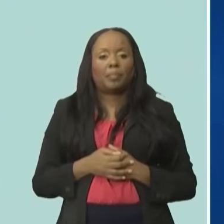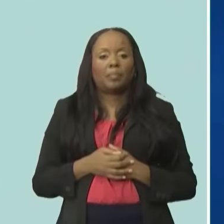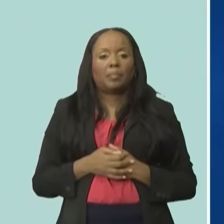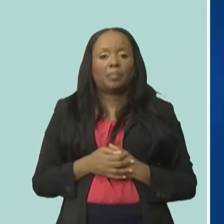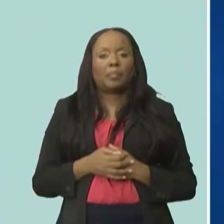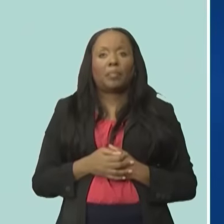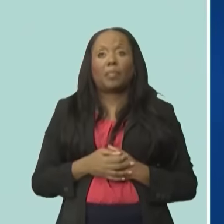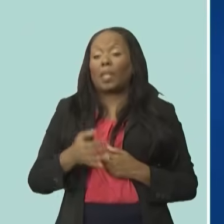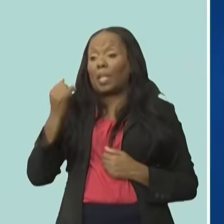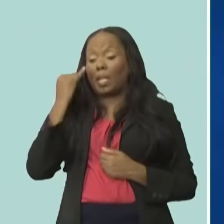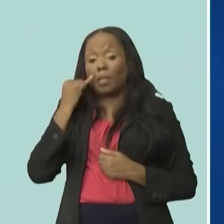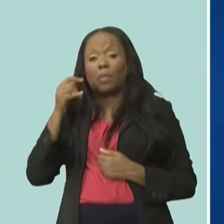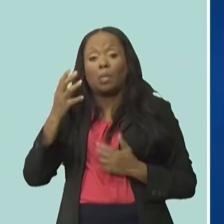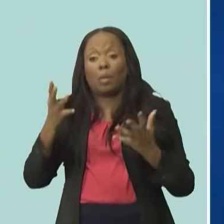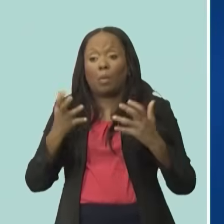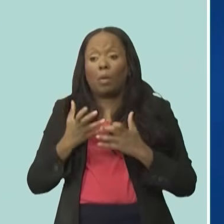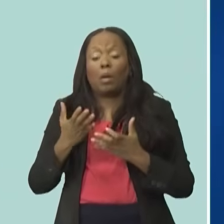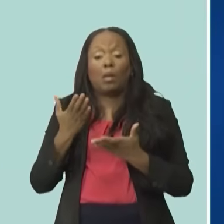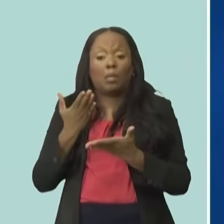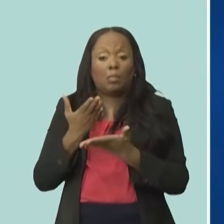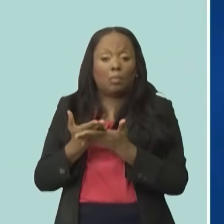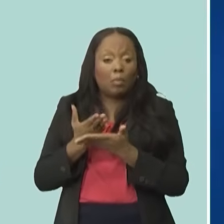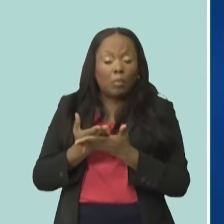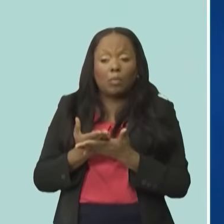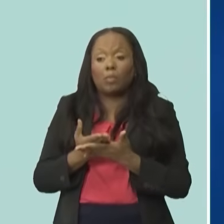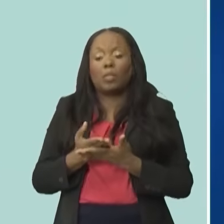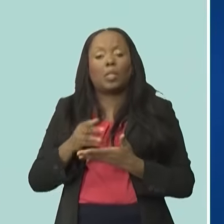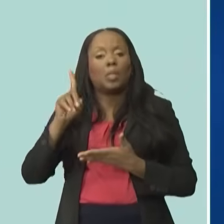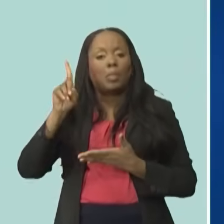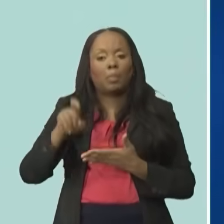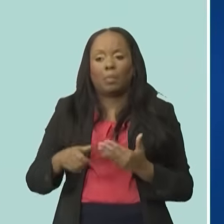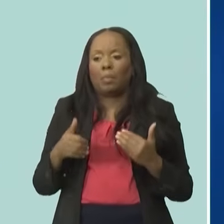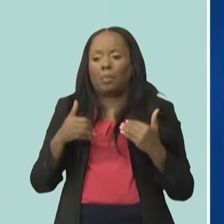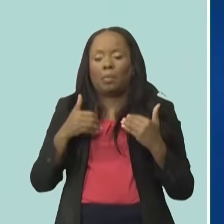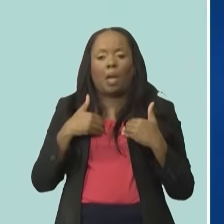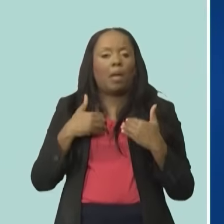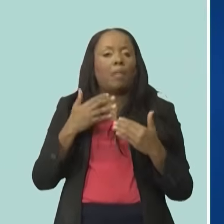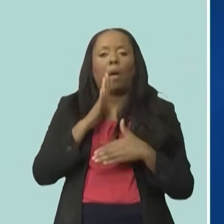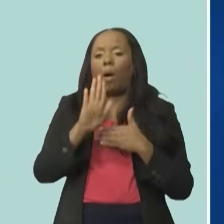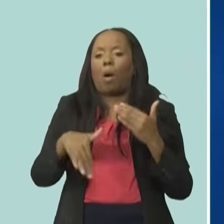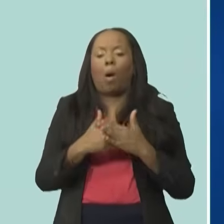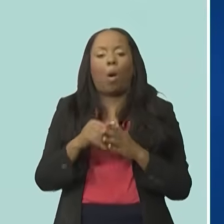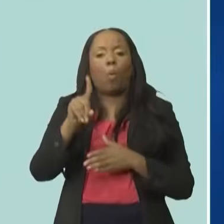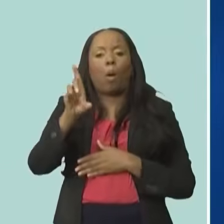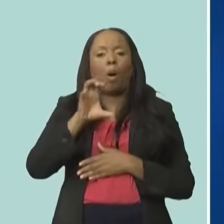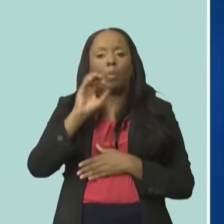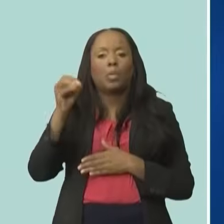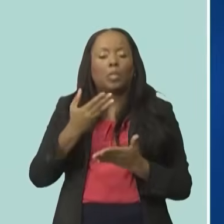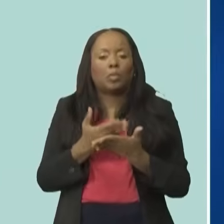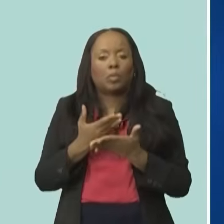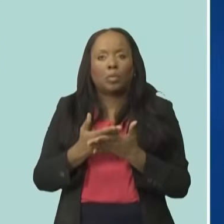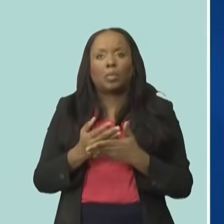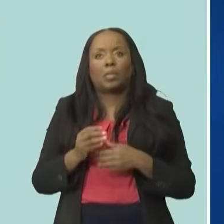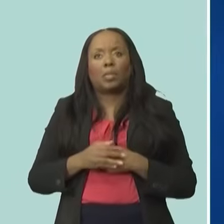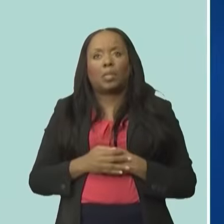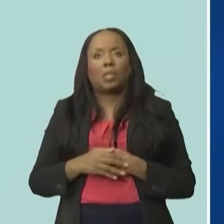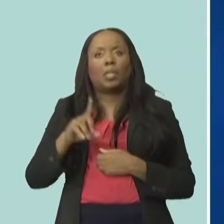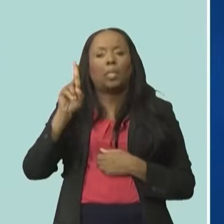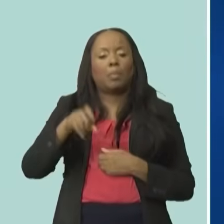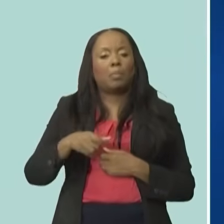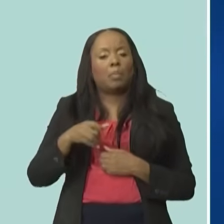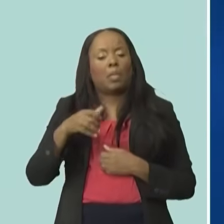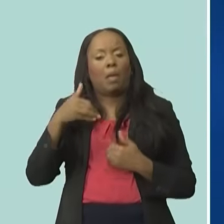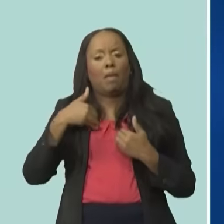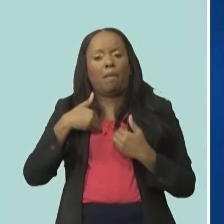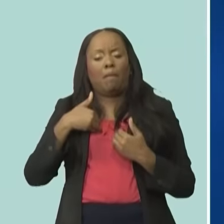wiretapping and truth verification, there must be a paper trail in which they prove that they have a warrant to conduct such activity,